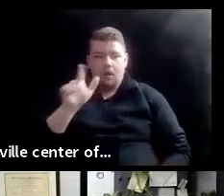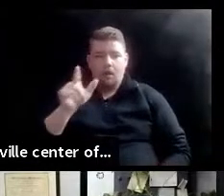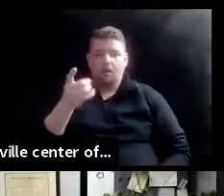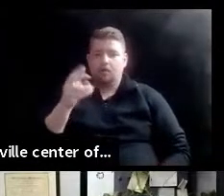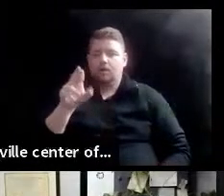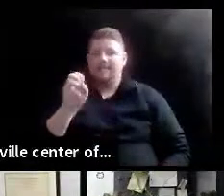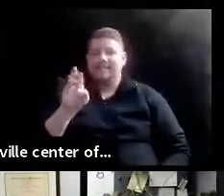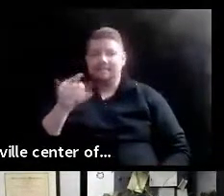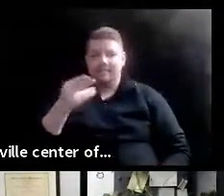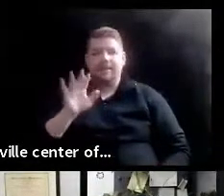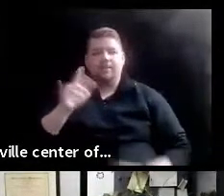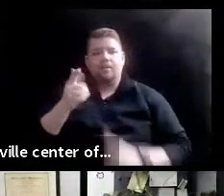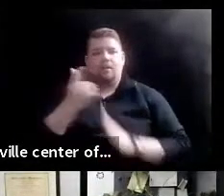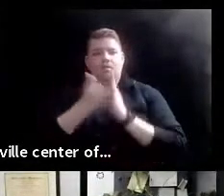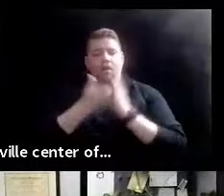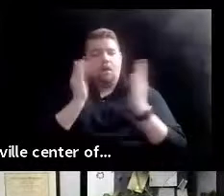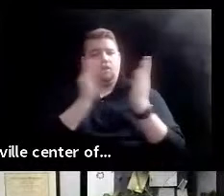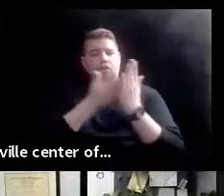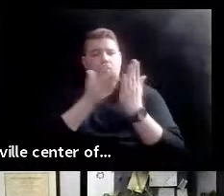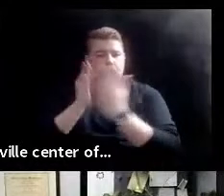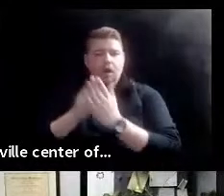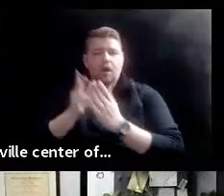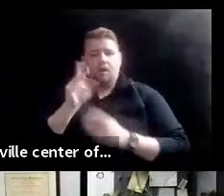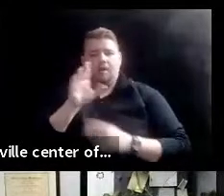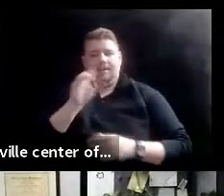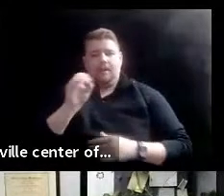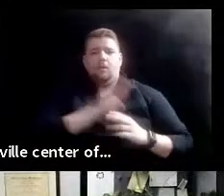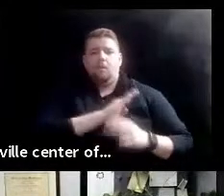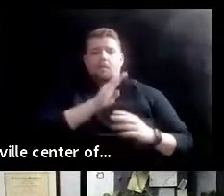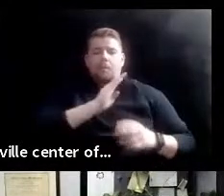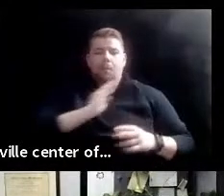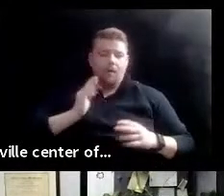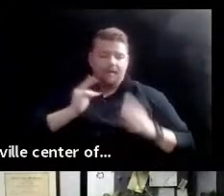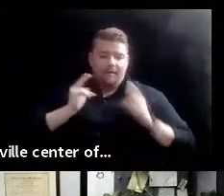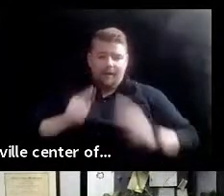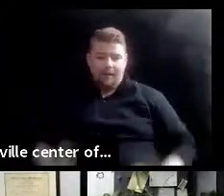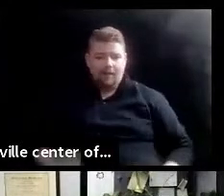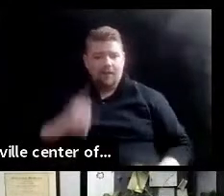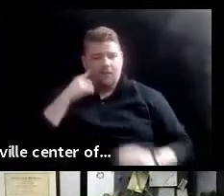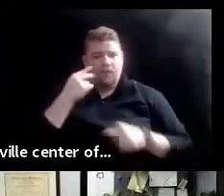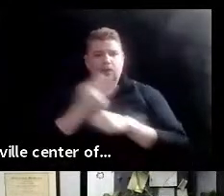Smith for their lawsuit against the Knox County Board of Health for the use of this